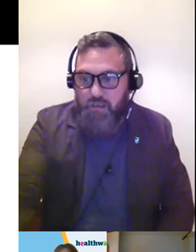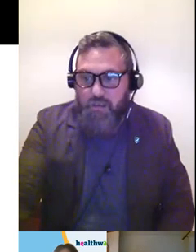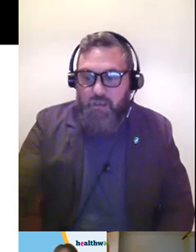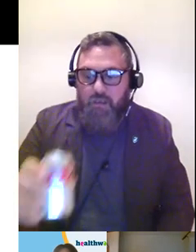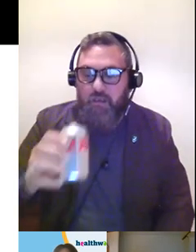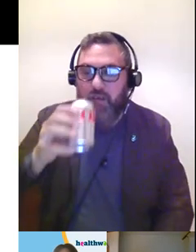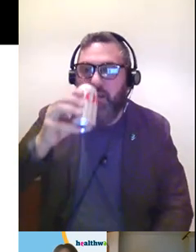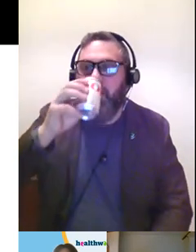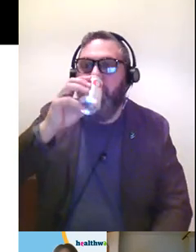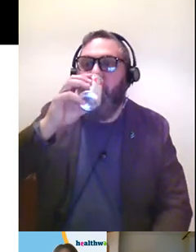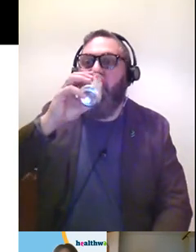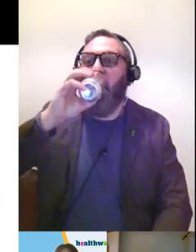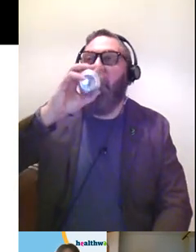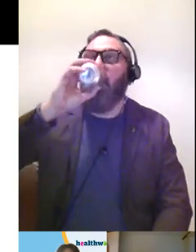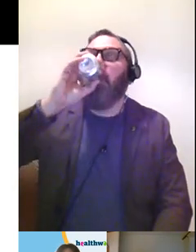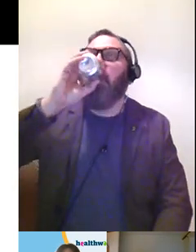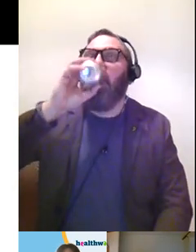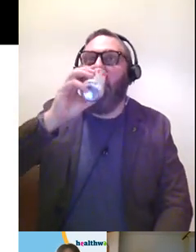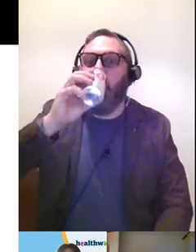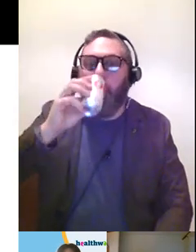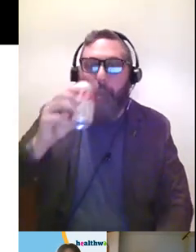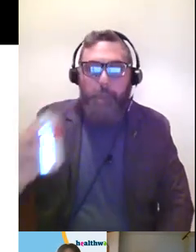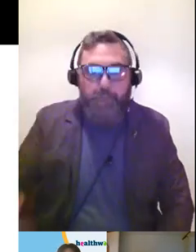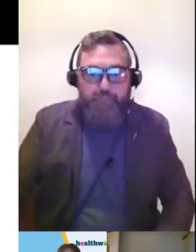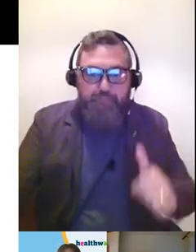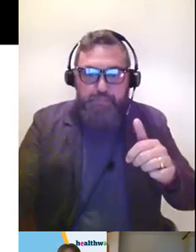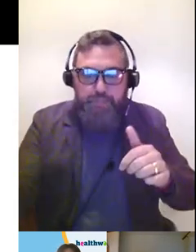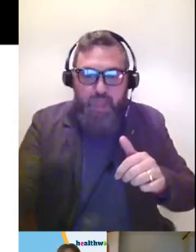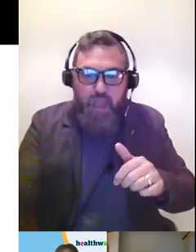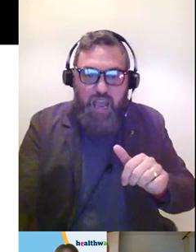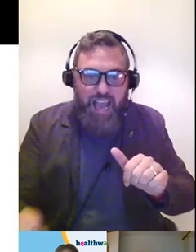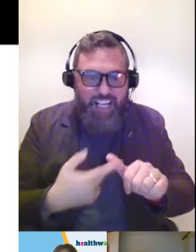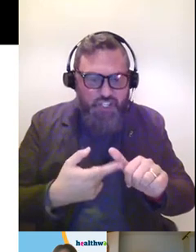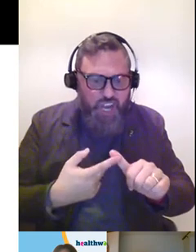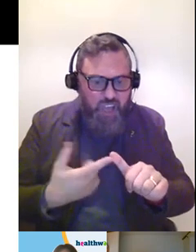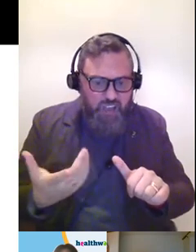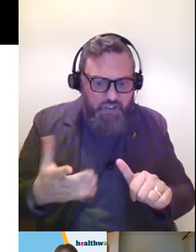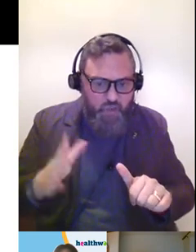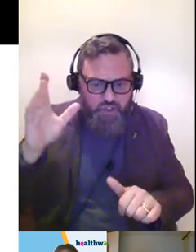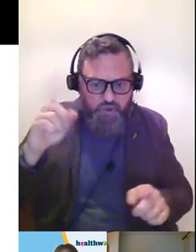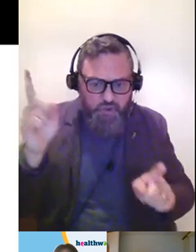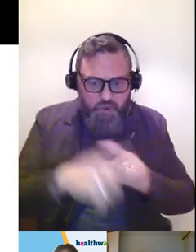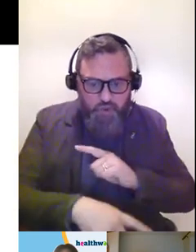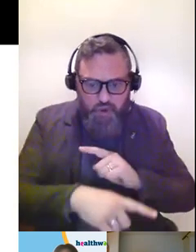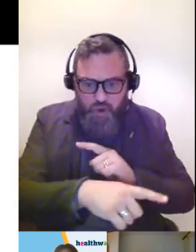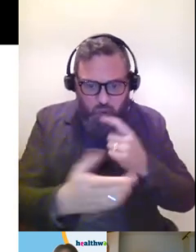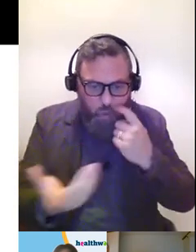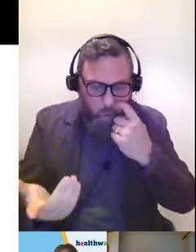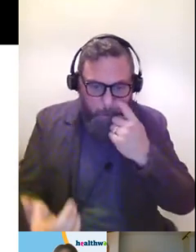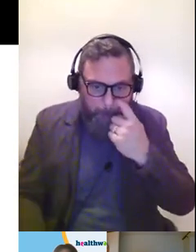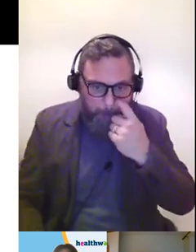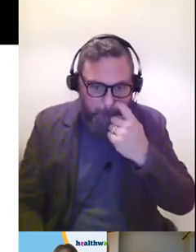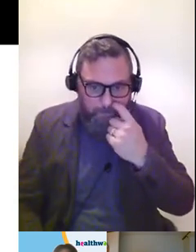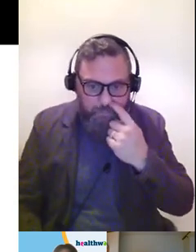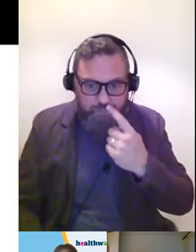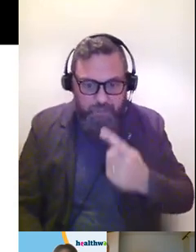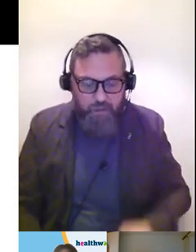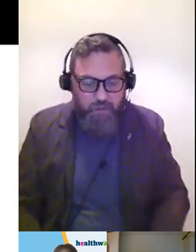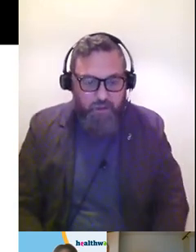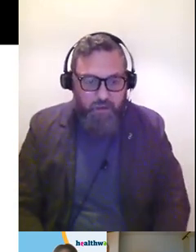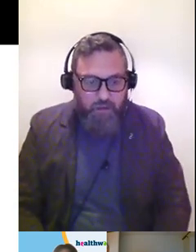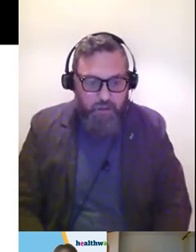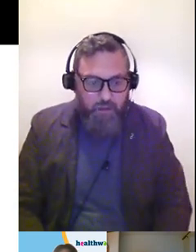And I can see Angela's. Sorry, did you want to pick that up, Rob, or Angela, did you want to come in at this point? Well, I can